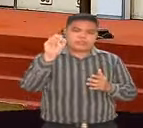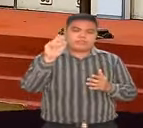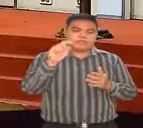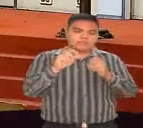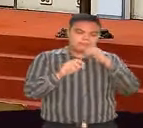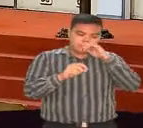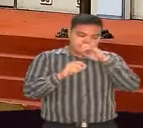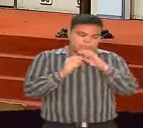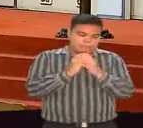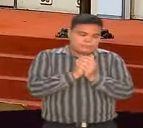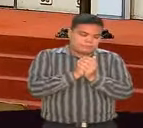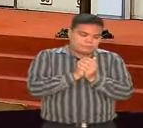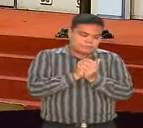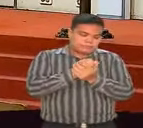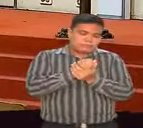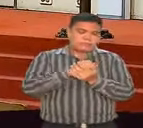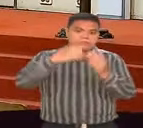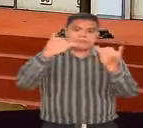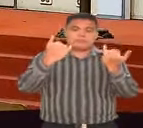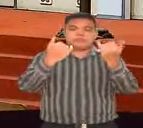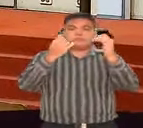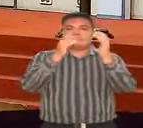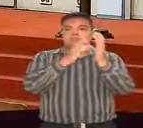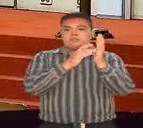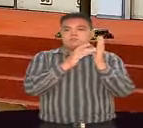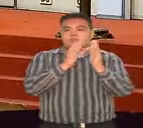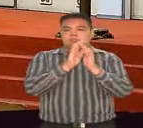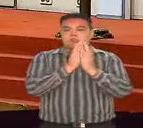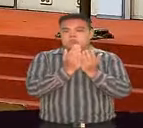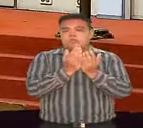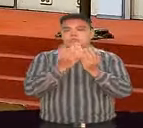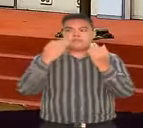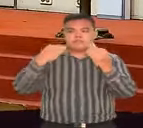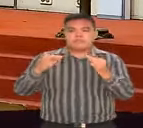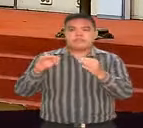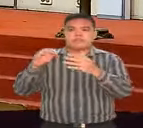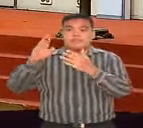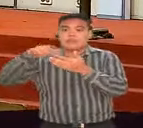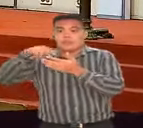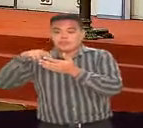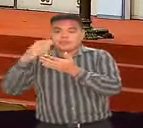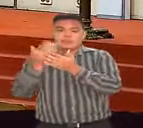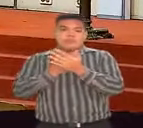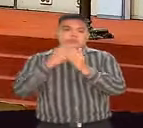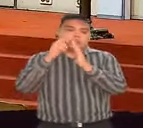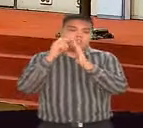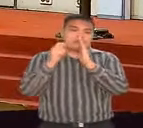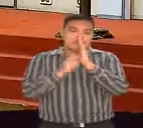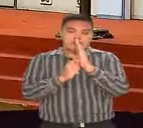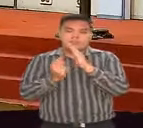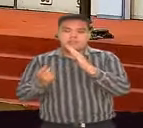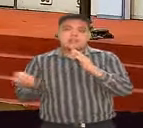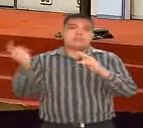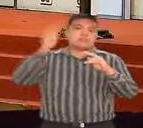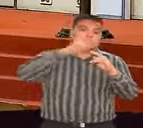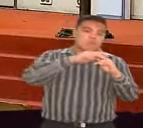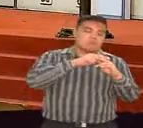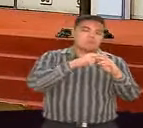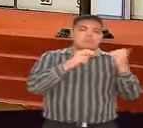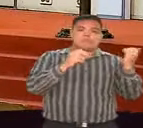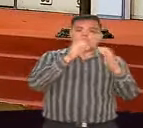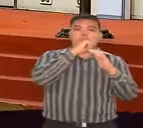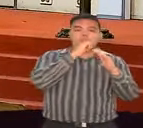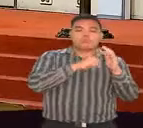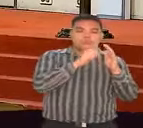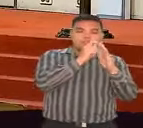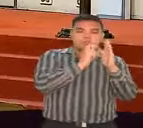read one verse this evening, and then we will jump to the Old Testament, to the story of this man that we are going to talk